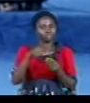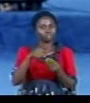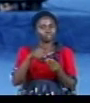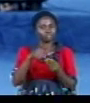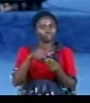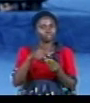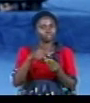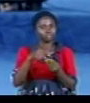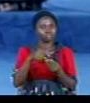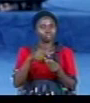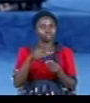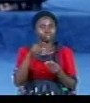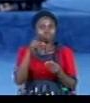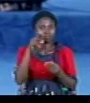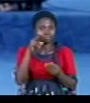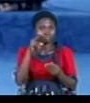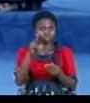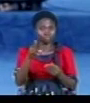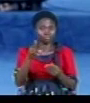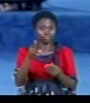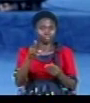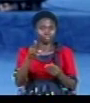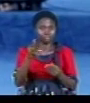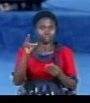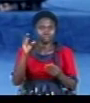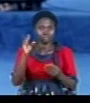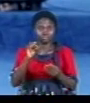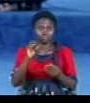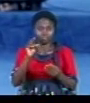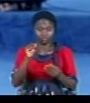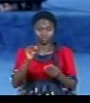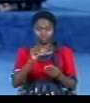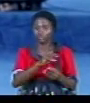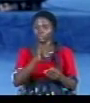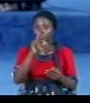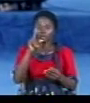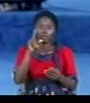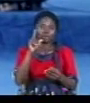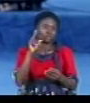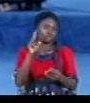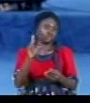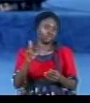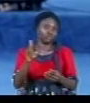2020. Anytime the rains fell, like